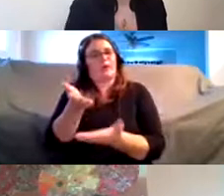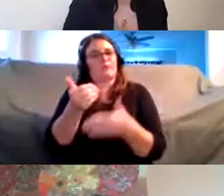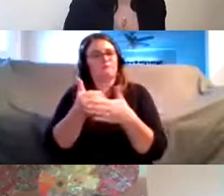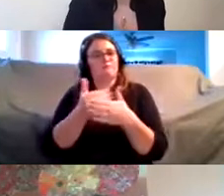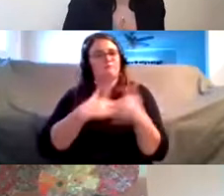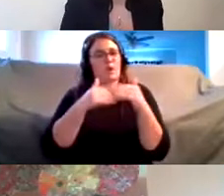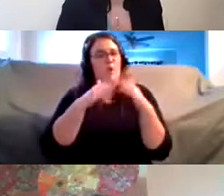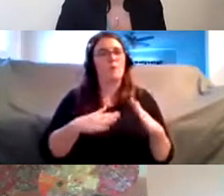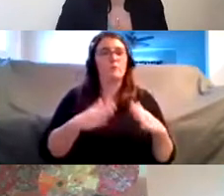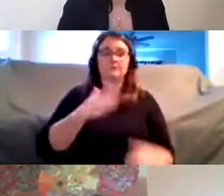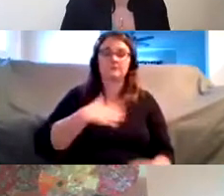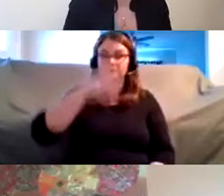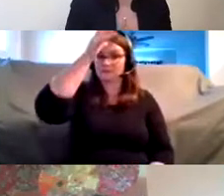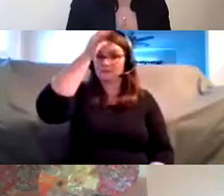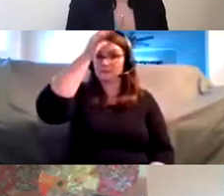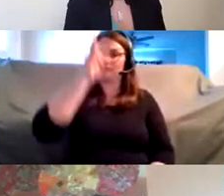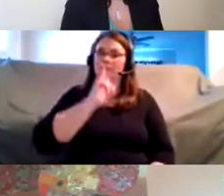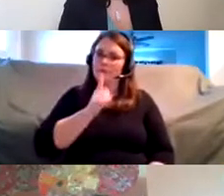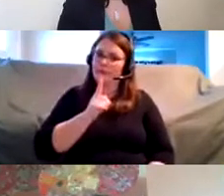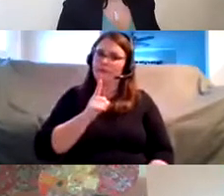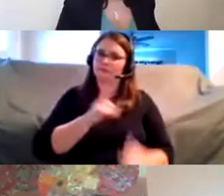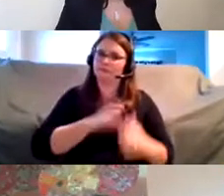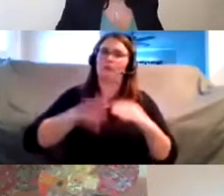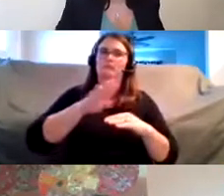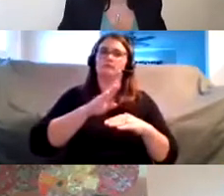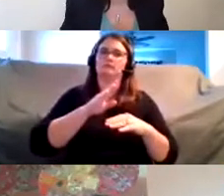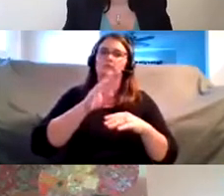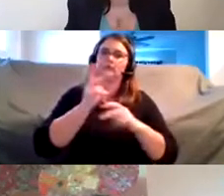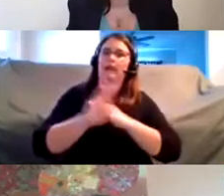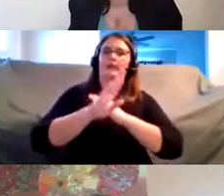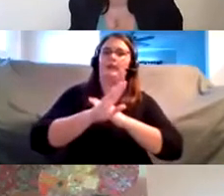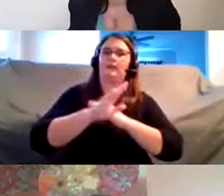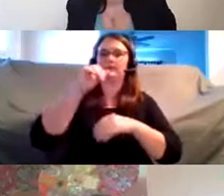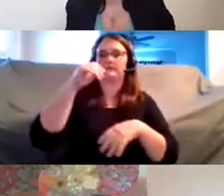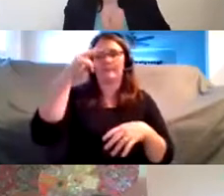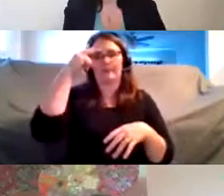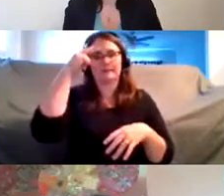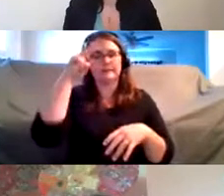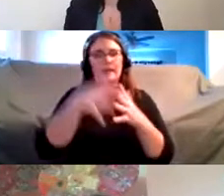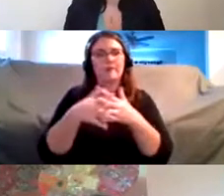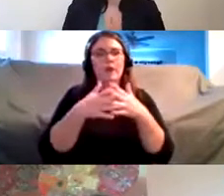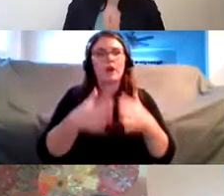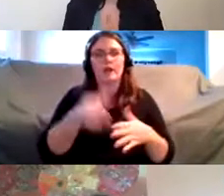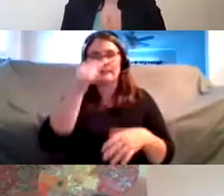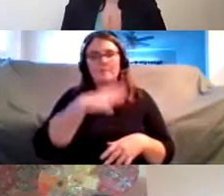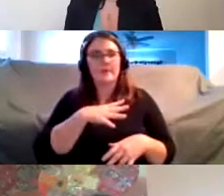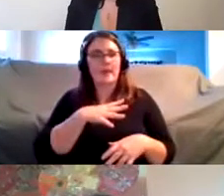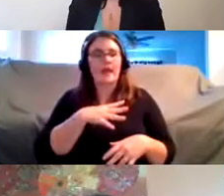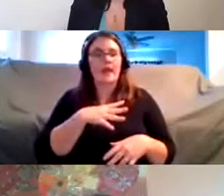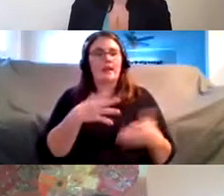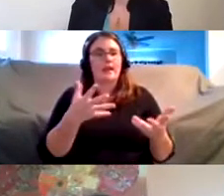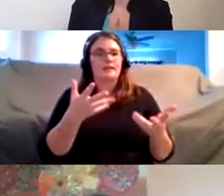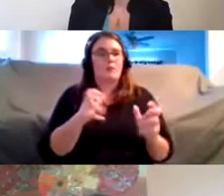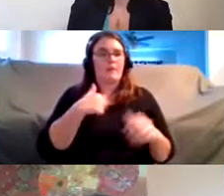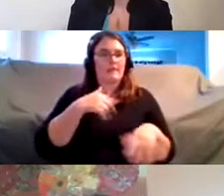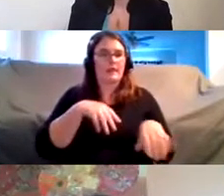overprotective Mexican-American man, said that I was basically not allowed to move out of the house. And my mother convinced him that college was a good enough reason as long as I wasn't going